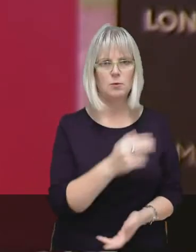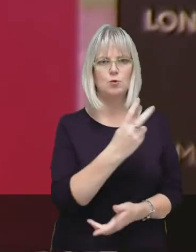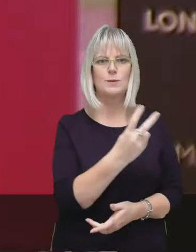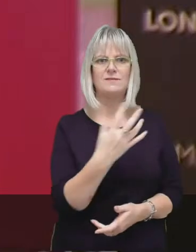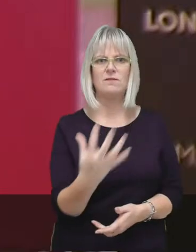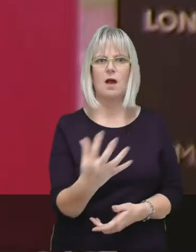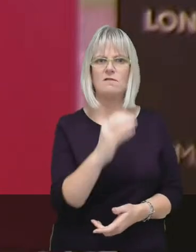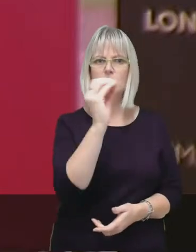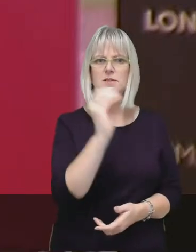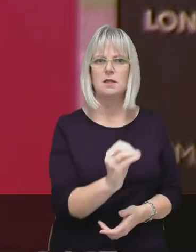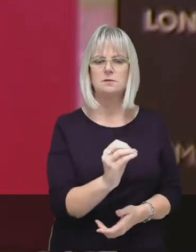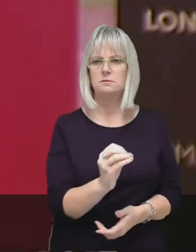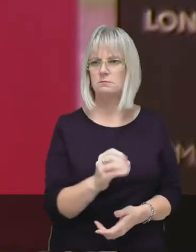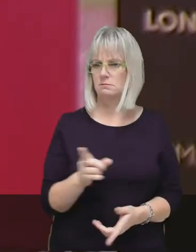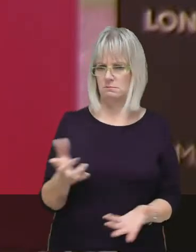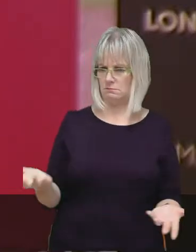acceptable.